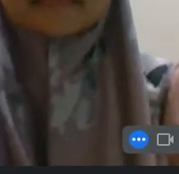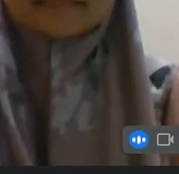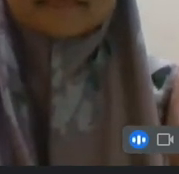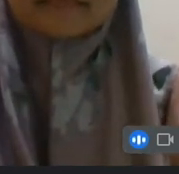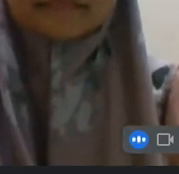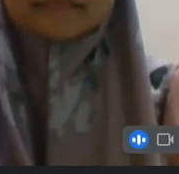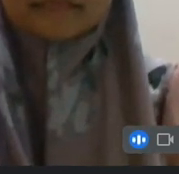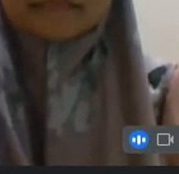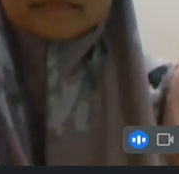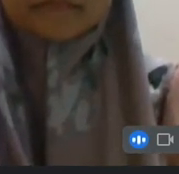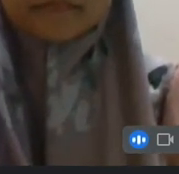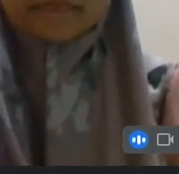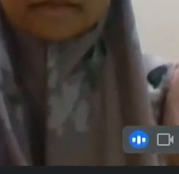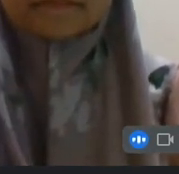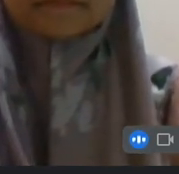Let's go for a holiday!